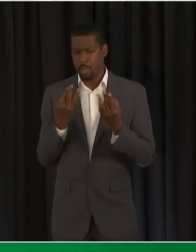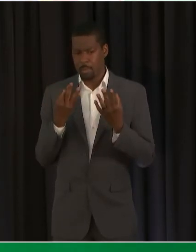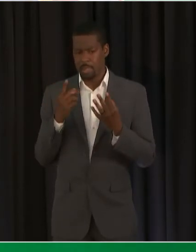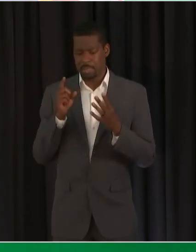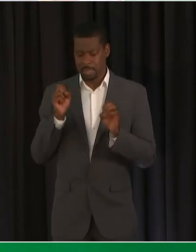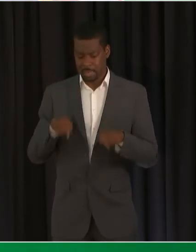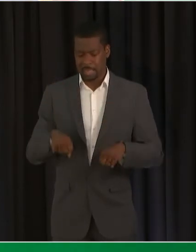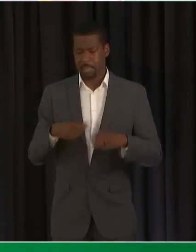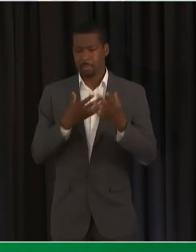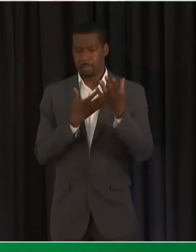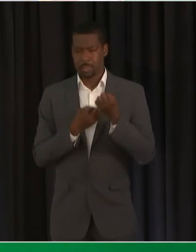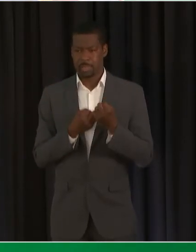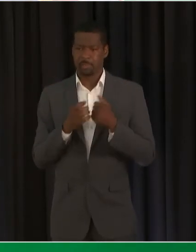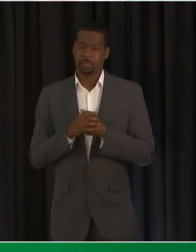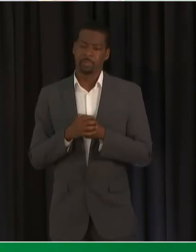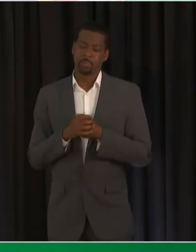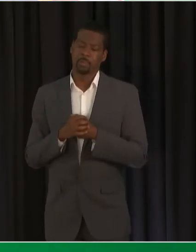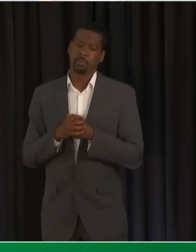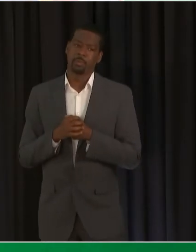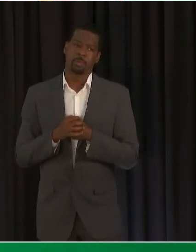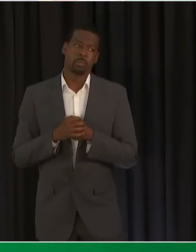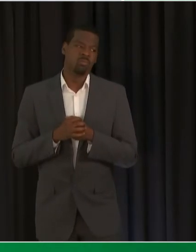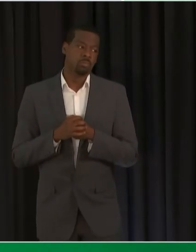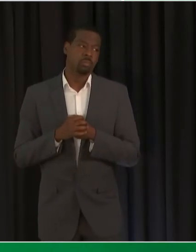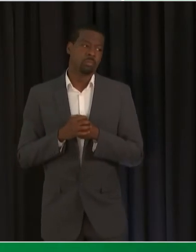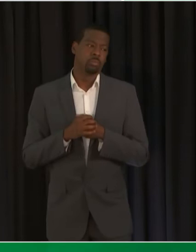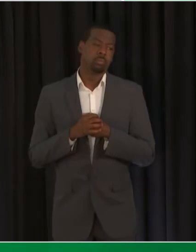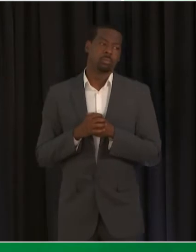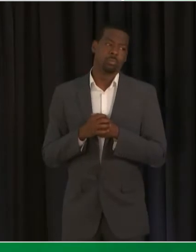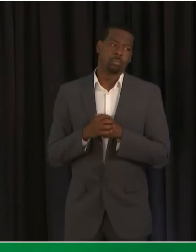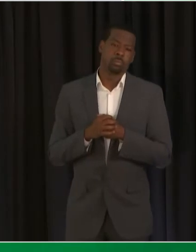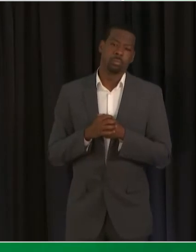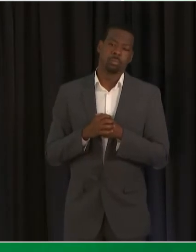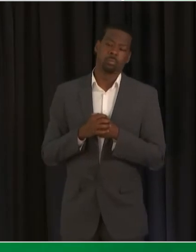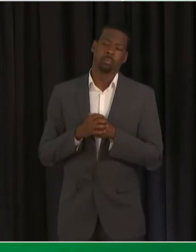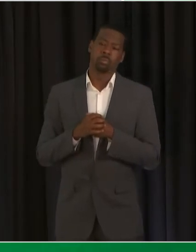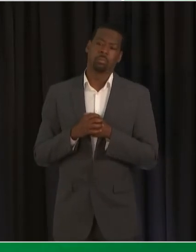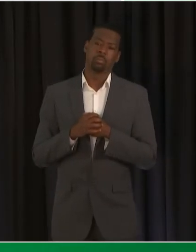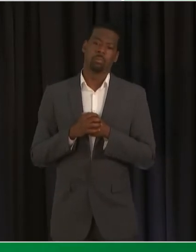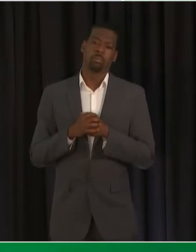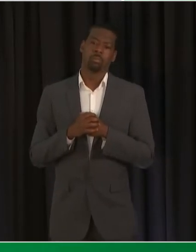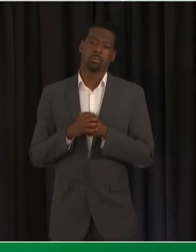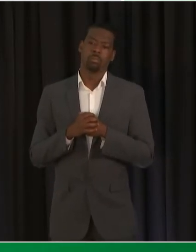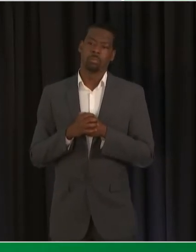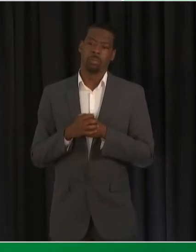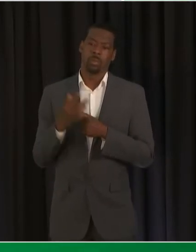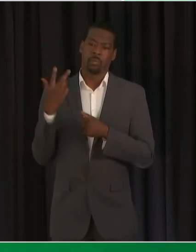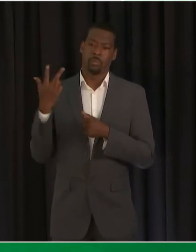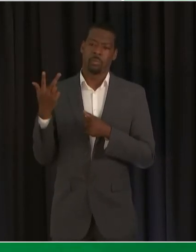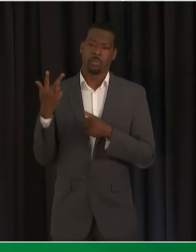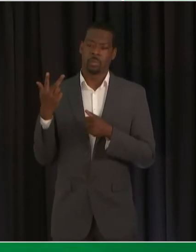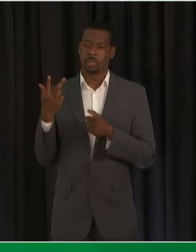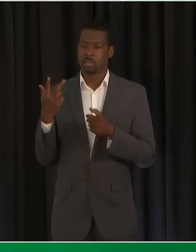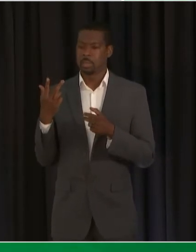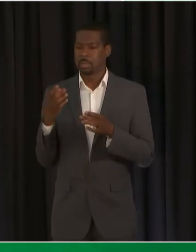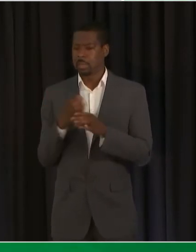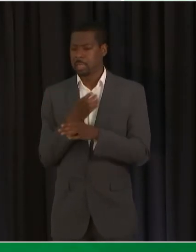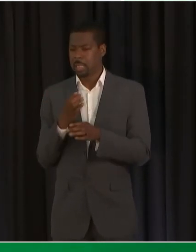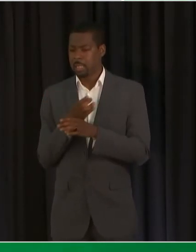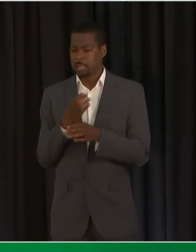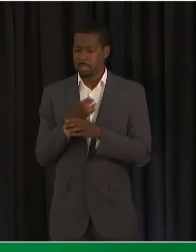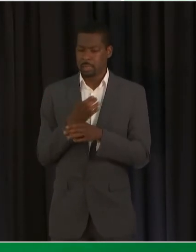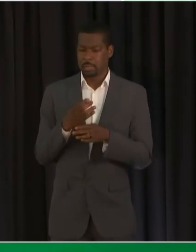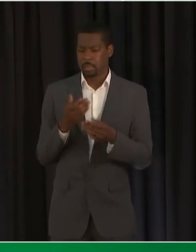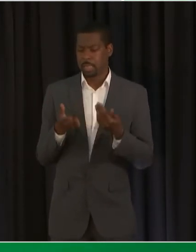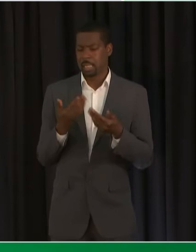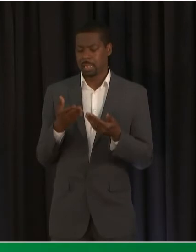to get out of the fund? What's sort of the way to think about that calculation? All right, so there are 3 calculations. I'll just